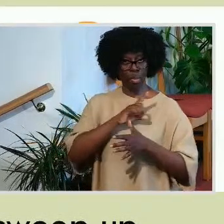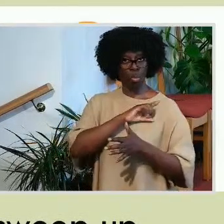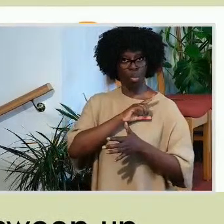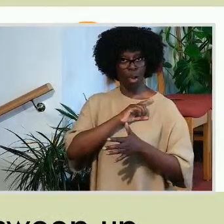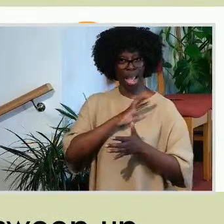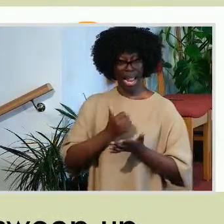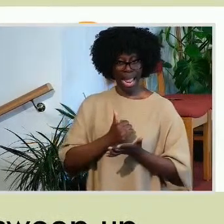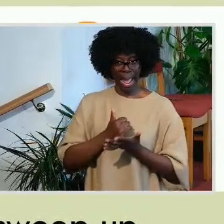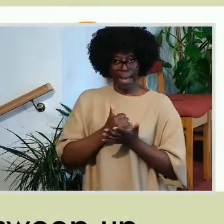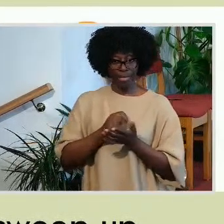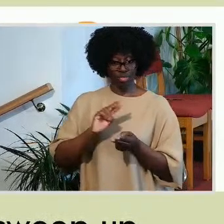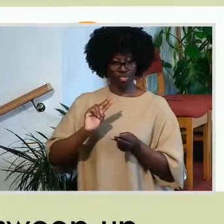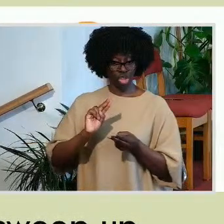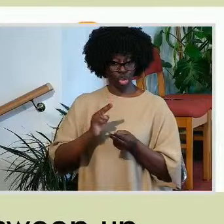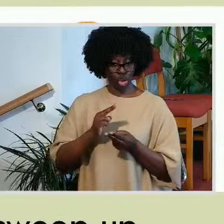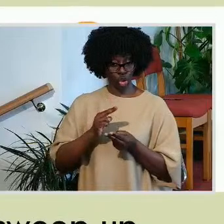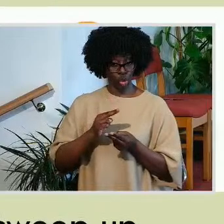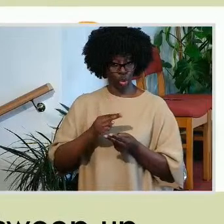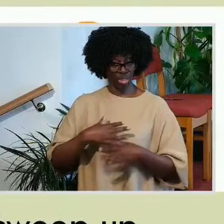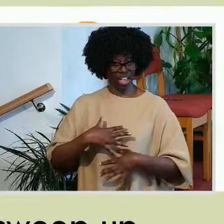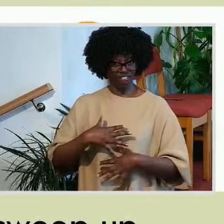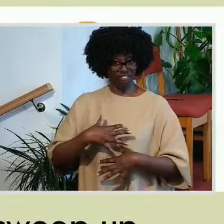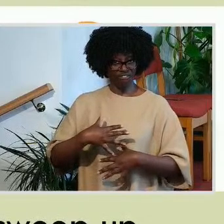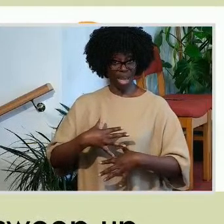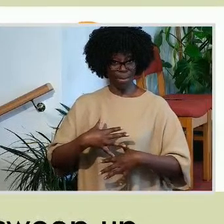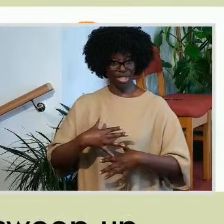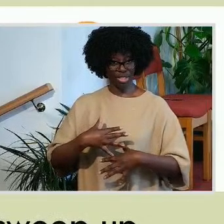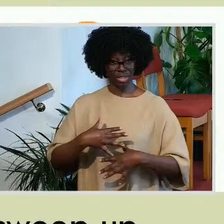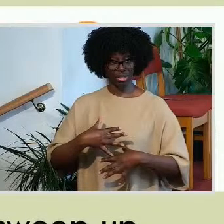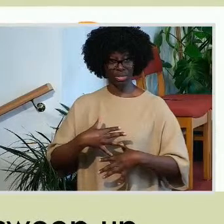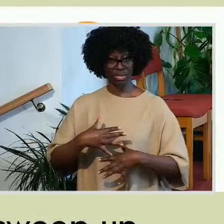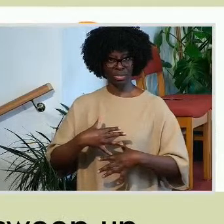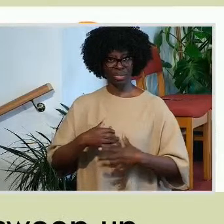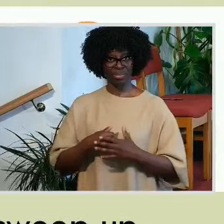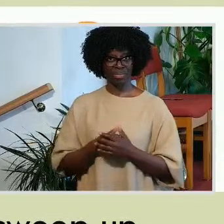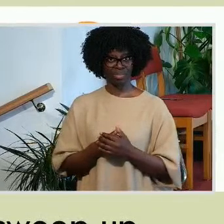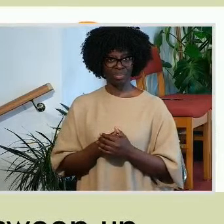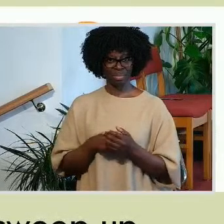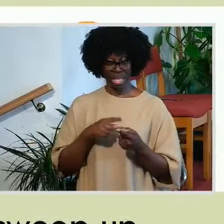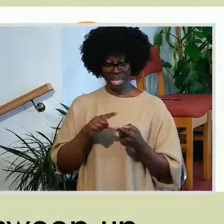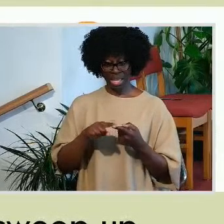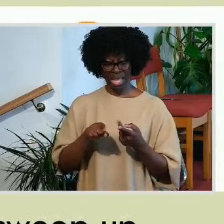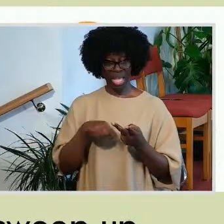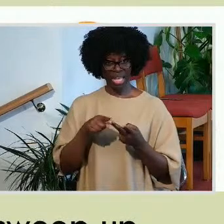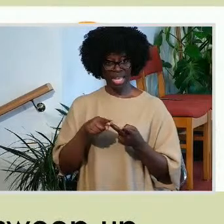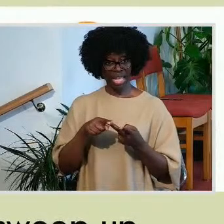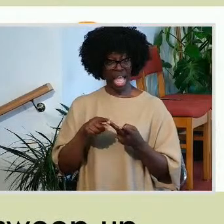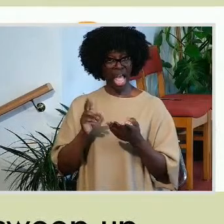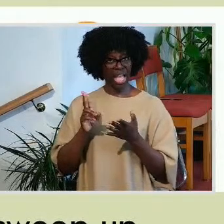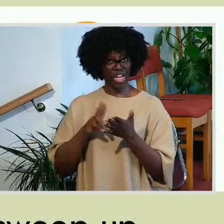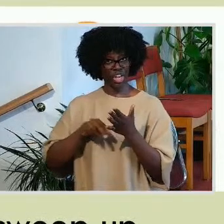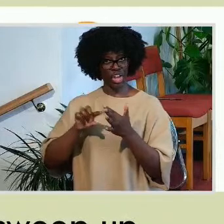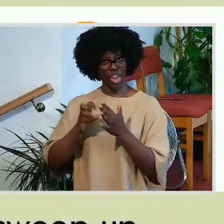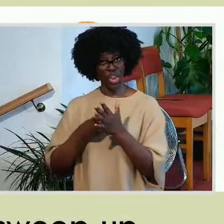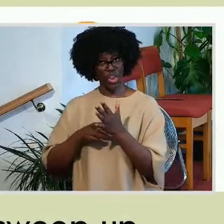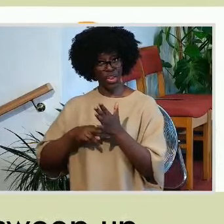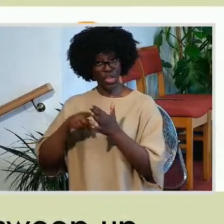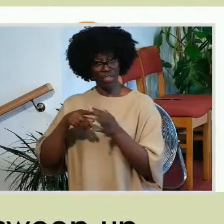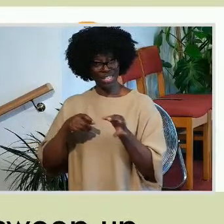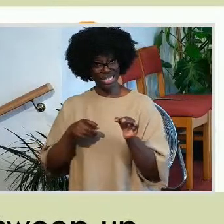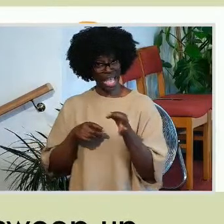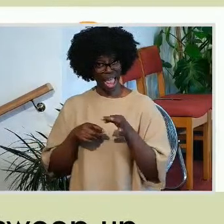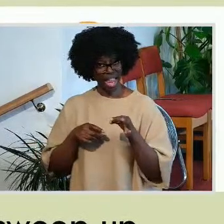anti-inflammatory herb. So again, it does the sweeping up of debris around nerve cells, but also in other parts of the body as